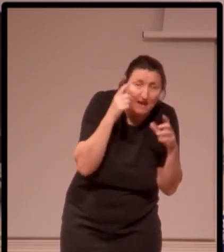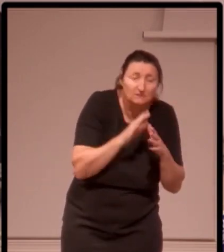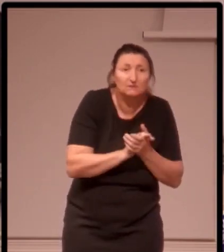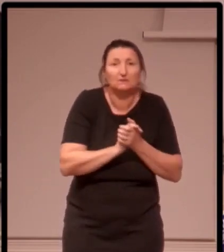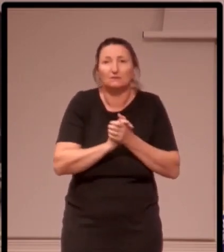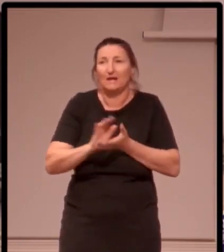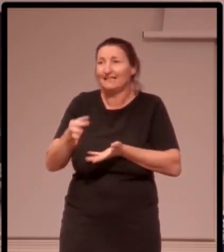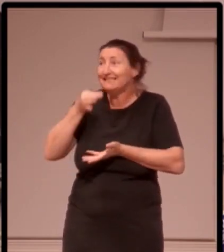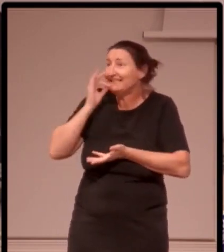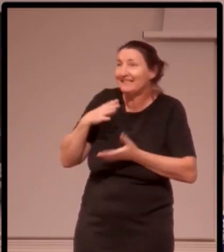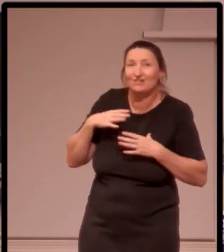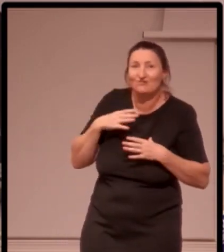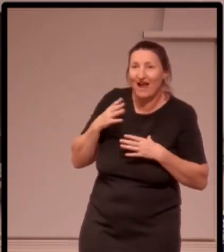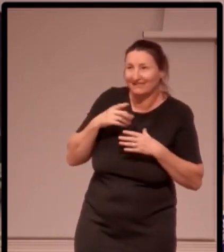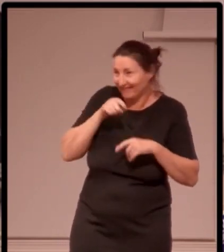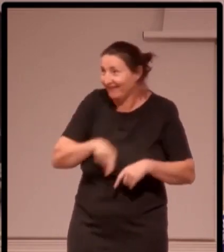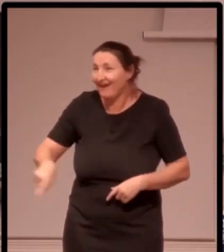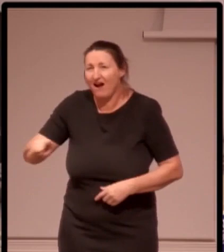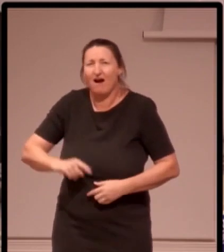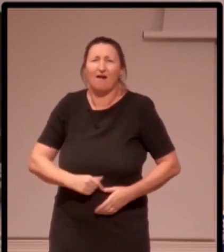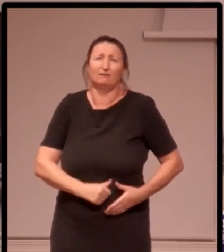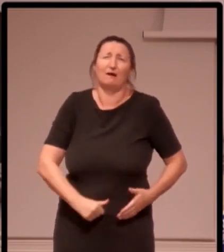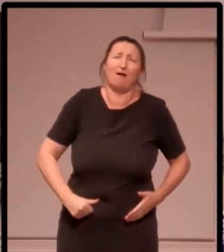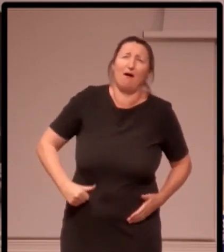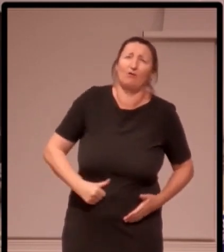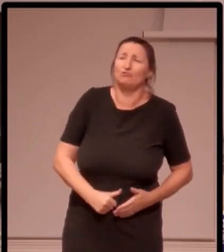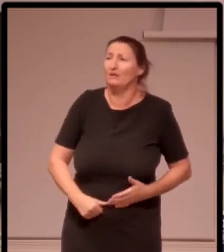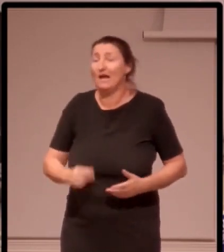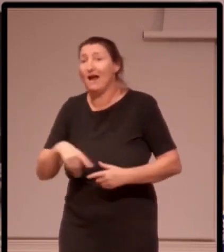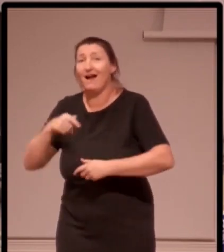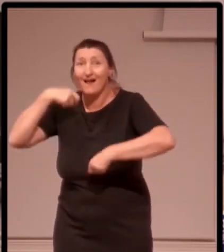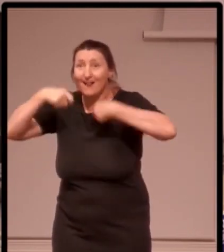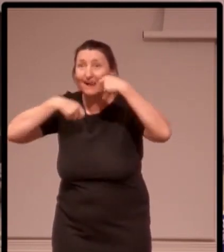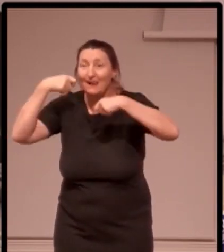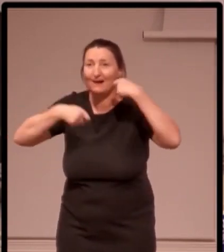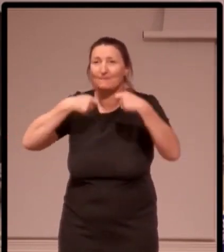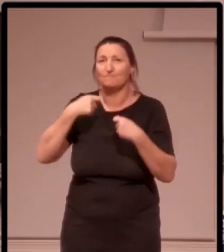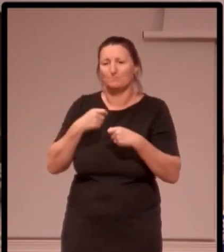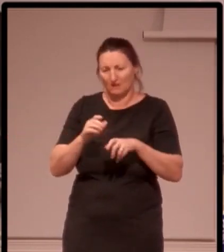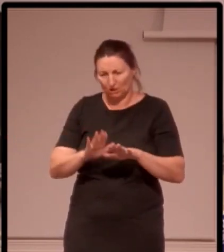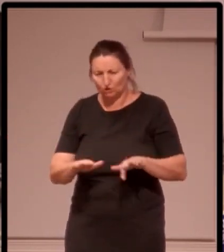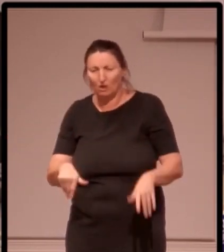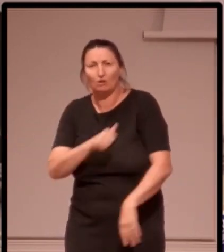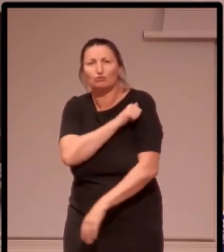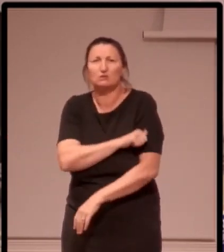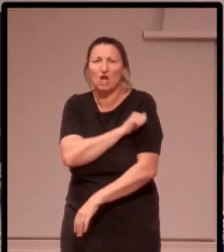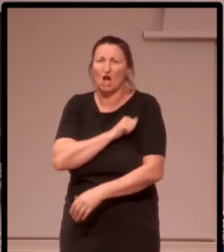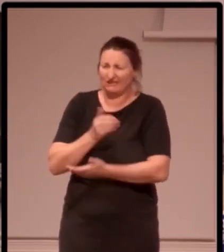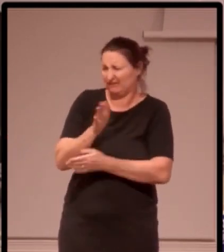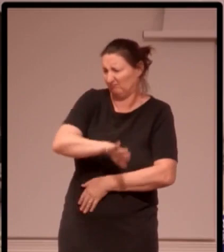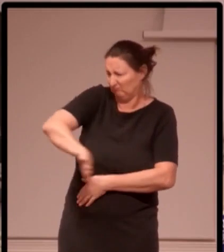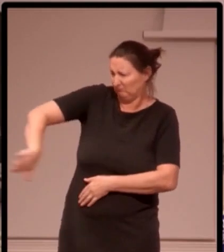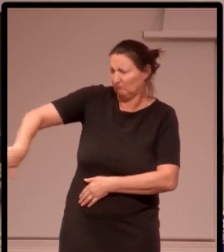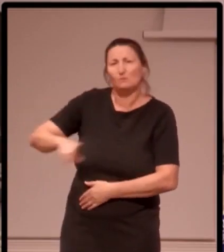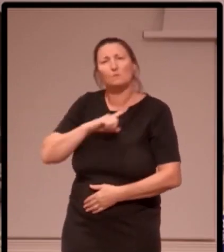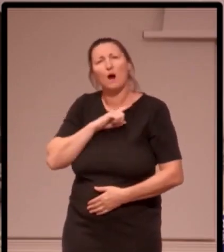time comes round and our bellies groan to be fed up. Seems children's nurses are being left out again.